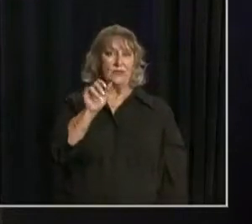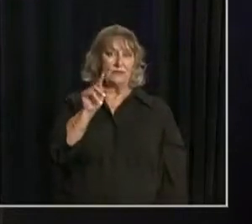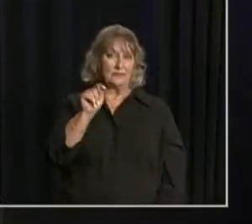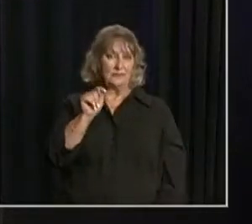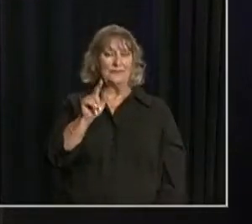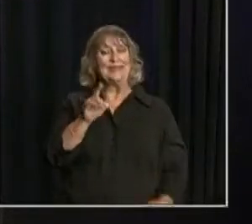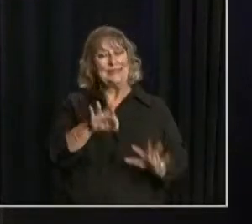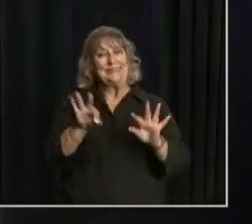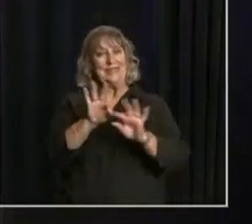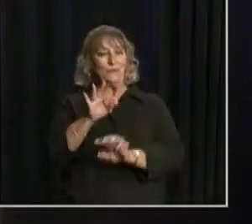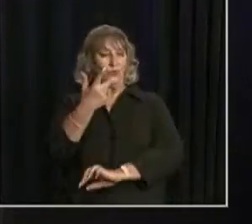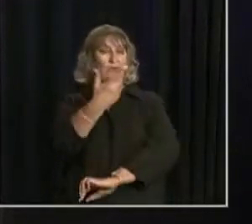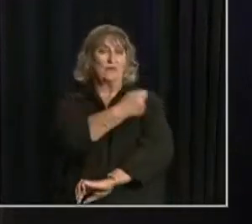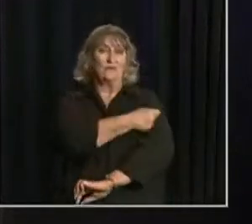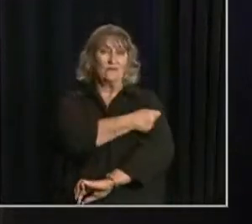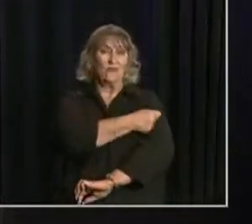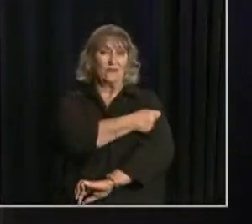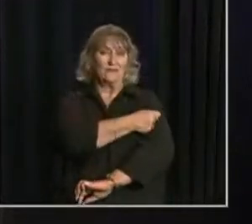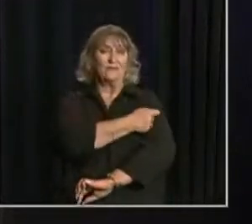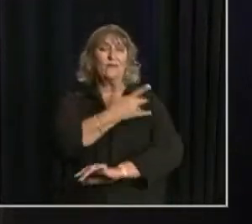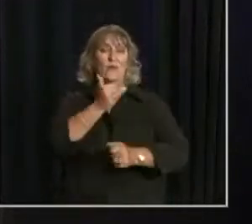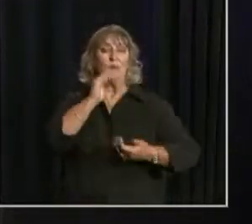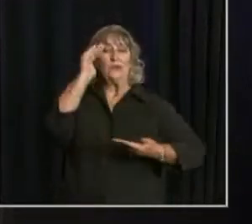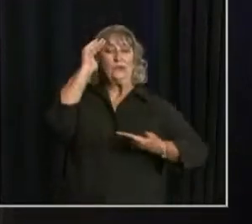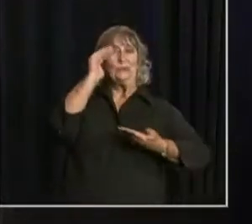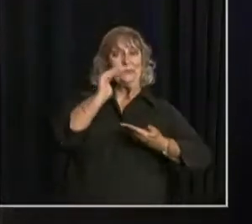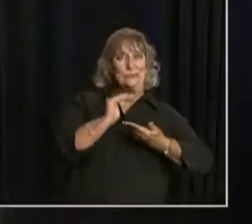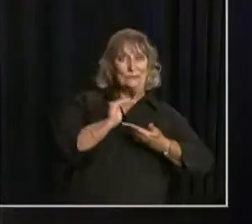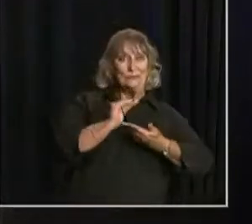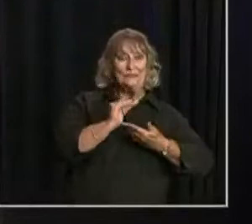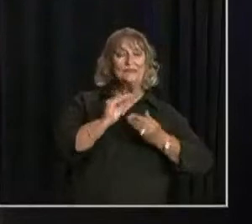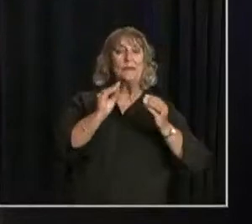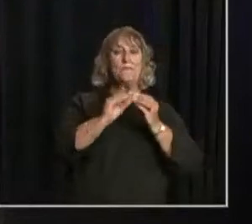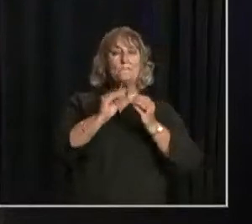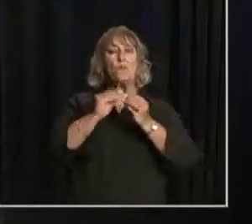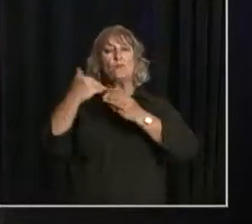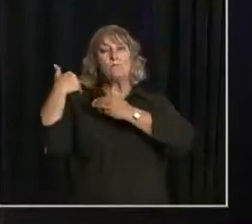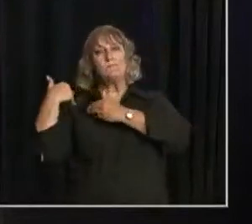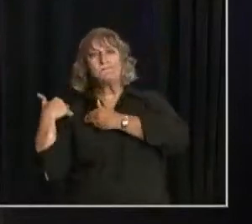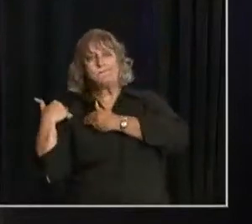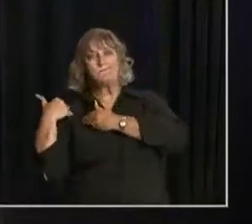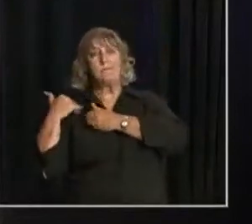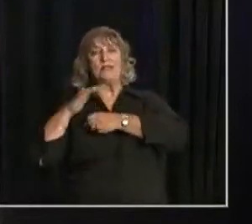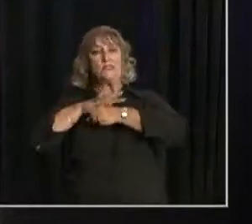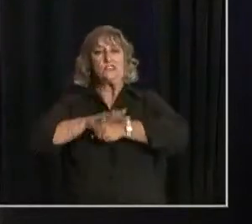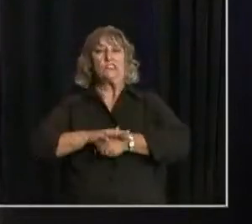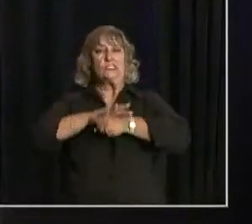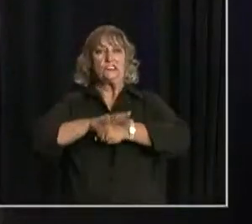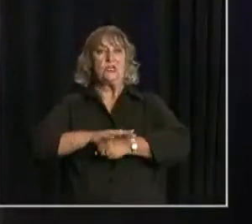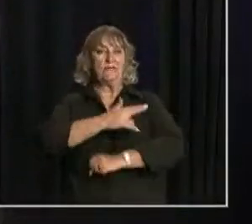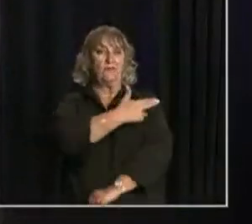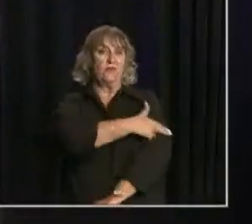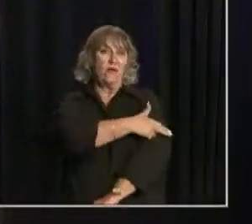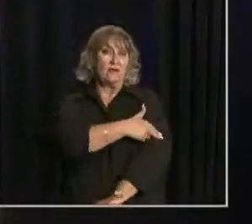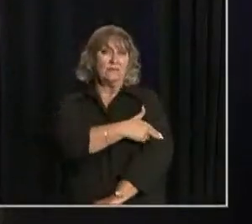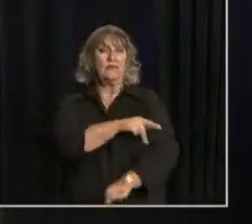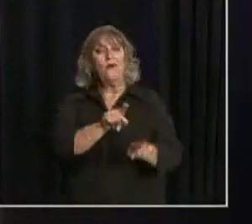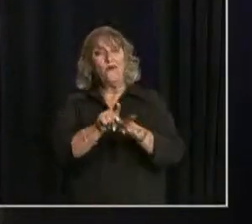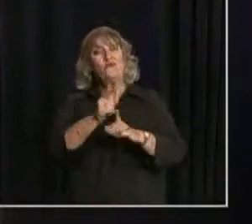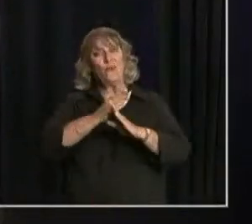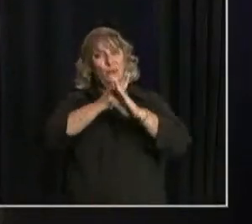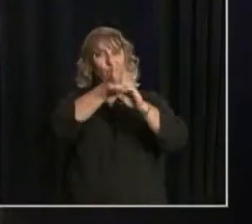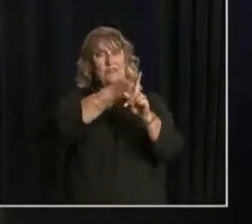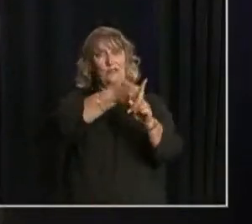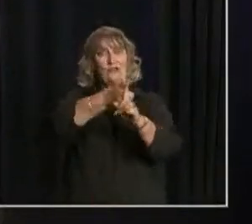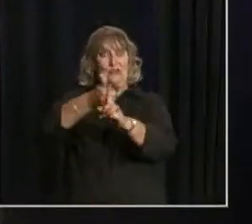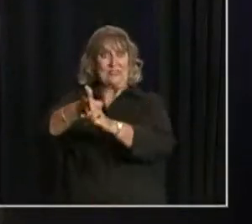arms. The whole point of this is to mitigate additional burdens on our area hospitals and for protecting residents. And so for now, this